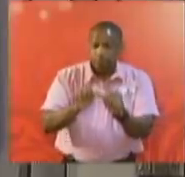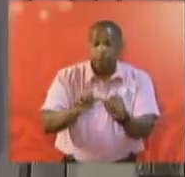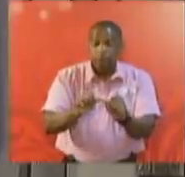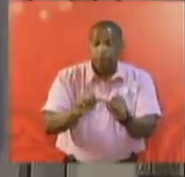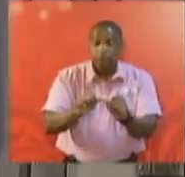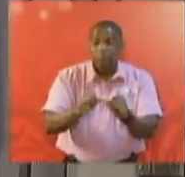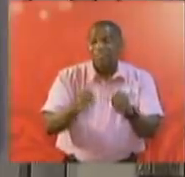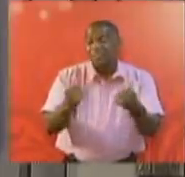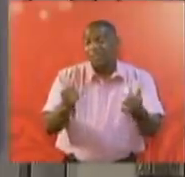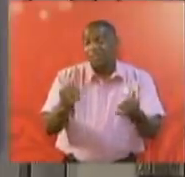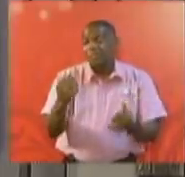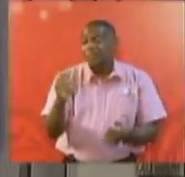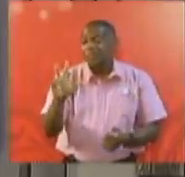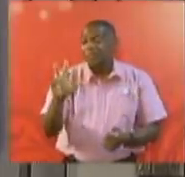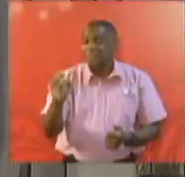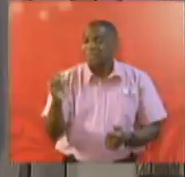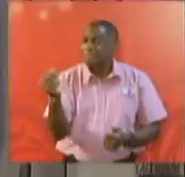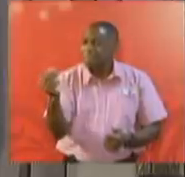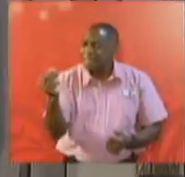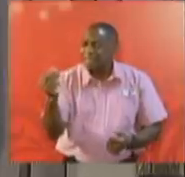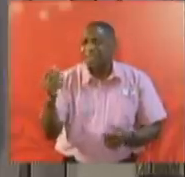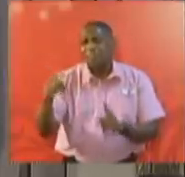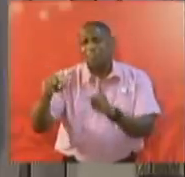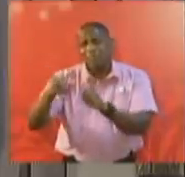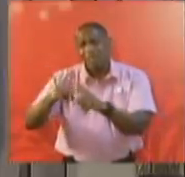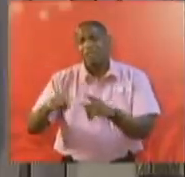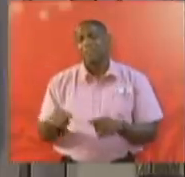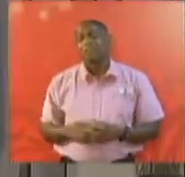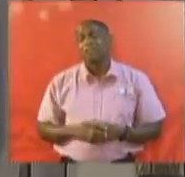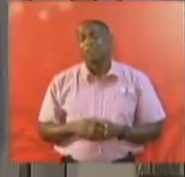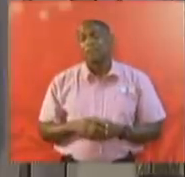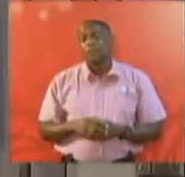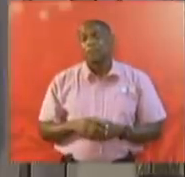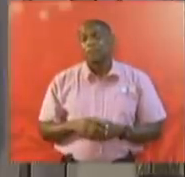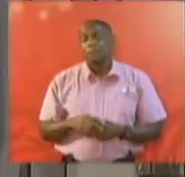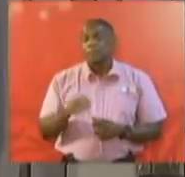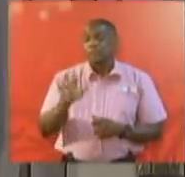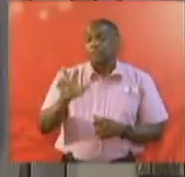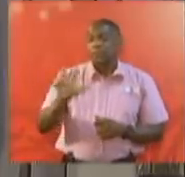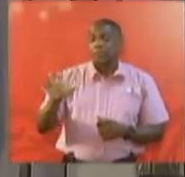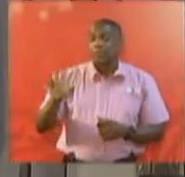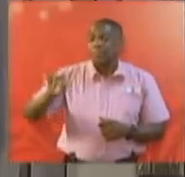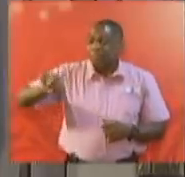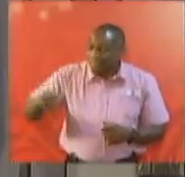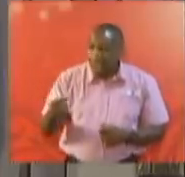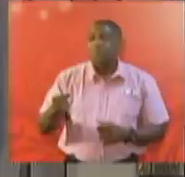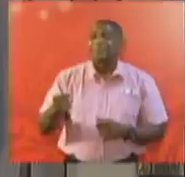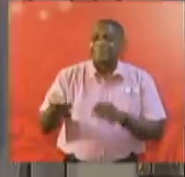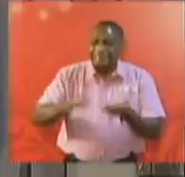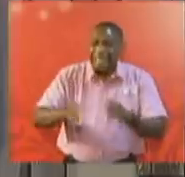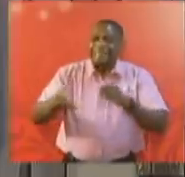day continues to be around 300,000 globally. Pay attention to what is happening in